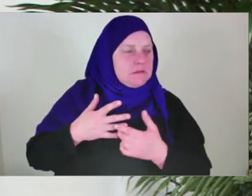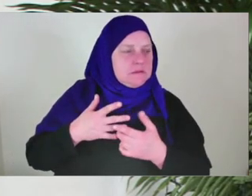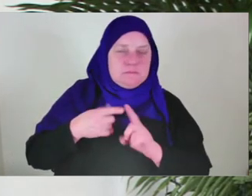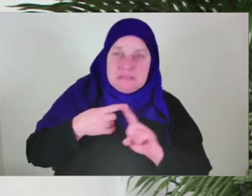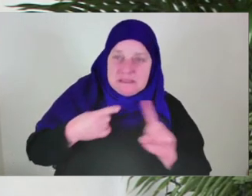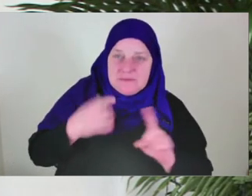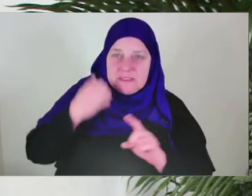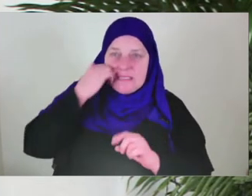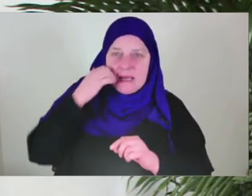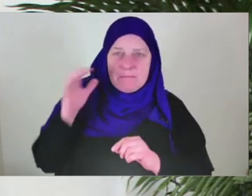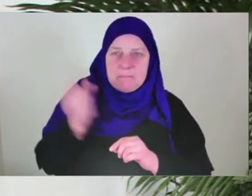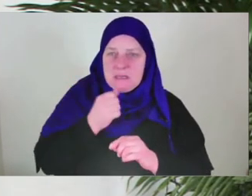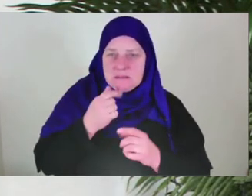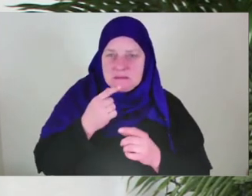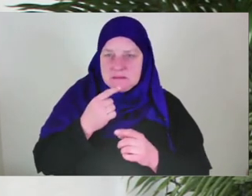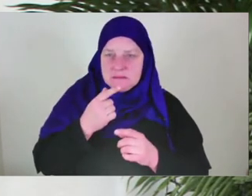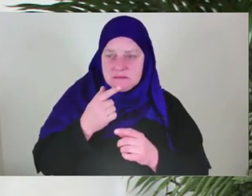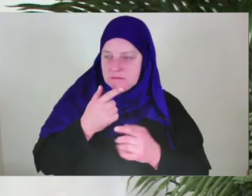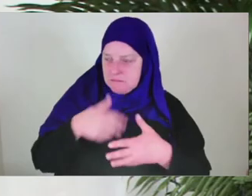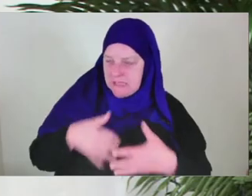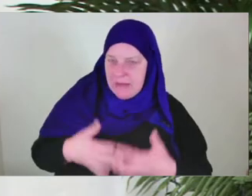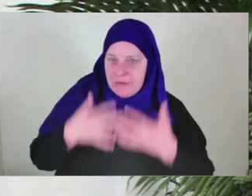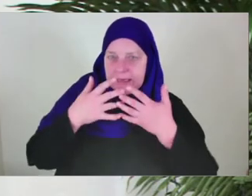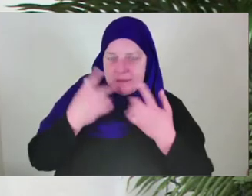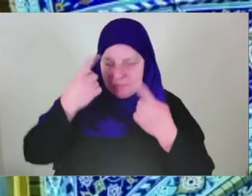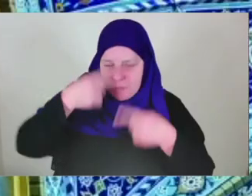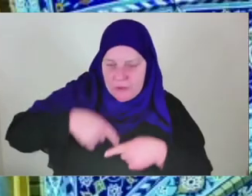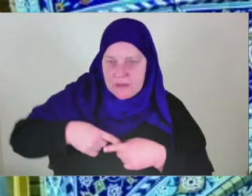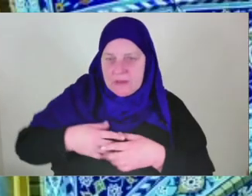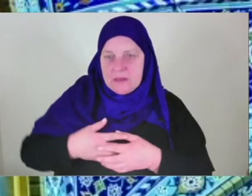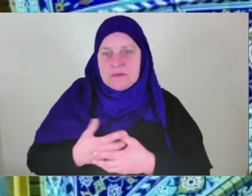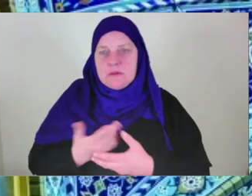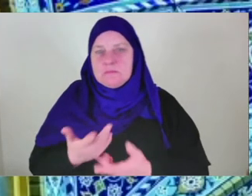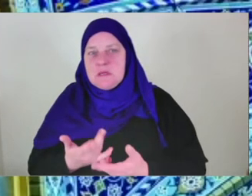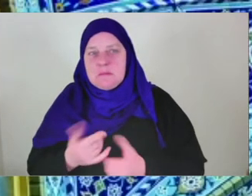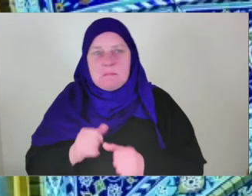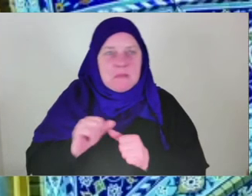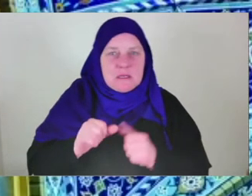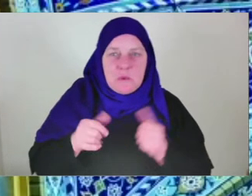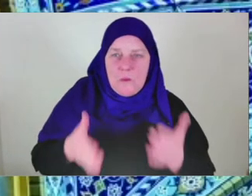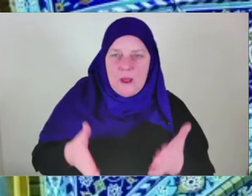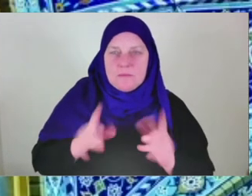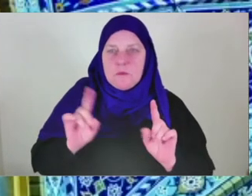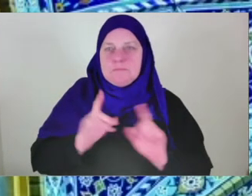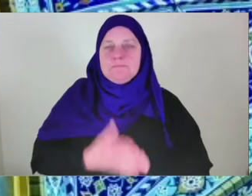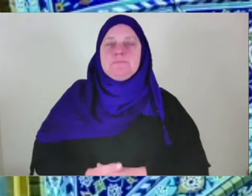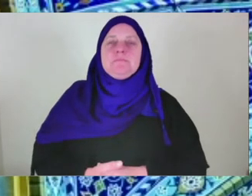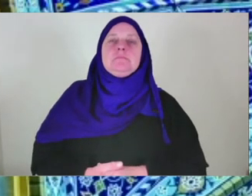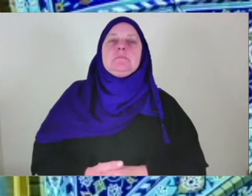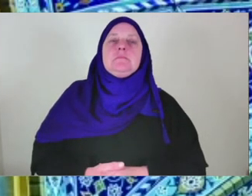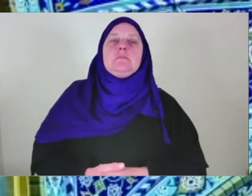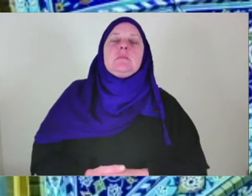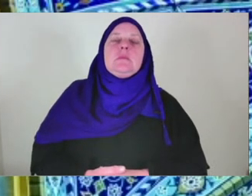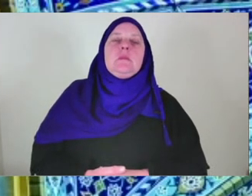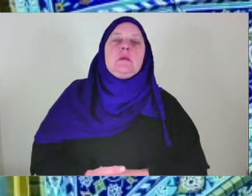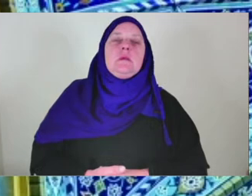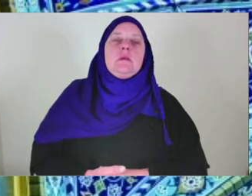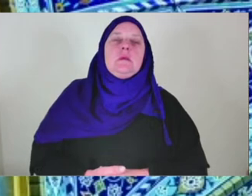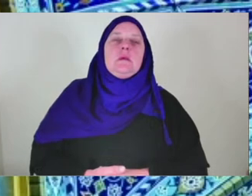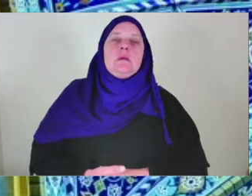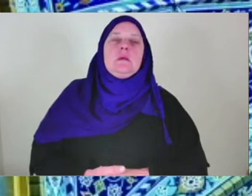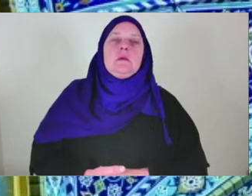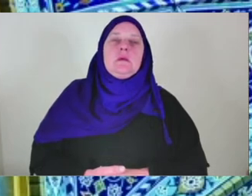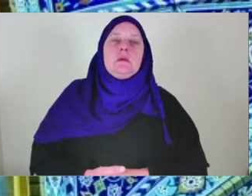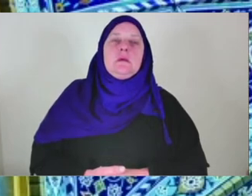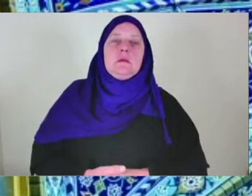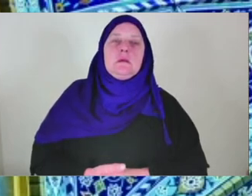is more recommended or less recommended? Yes. Technically speaking, the first pay slip that